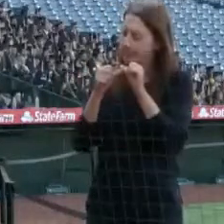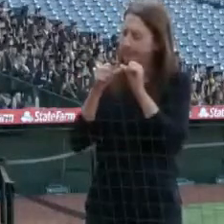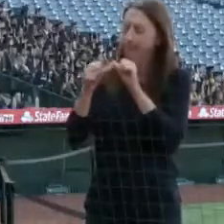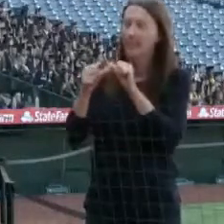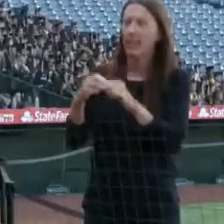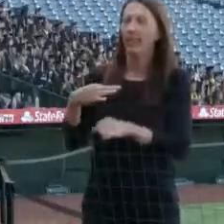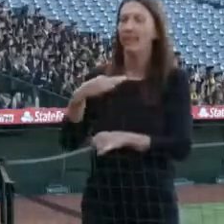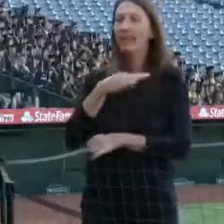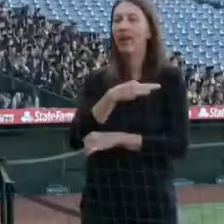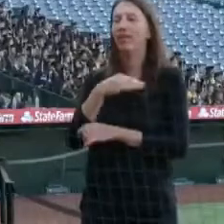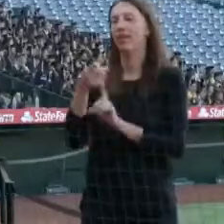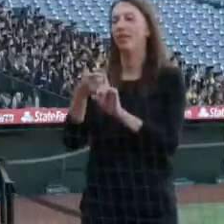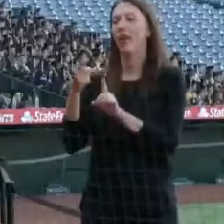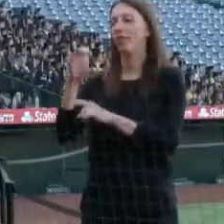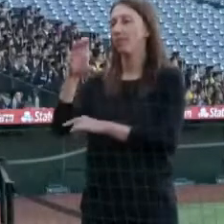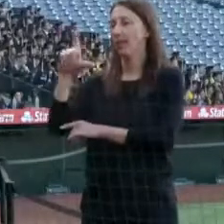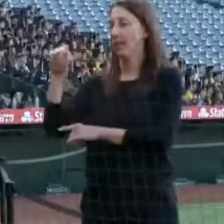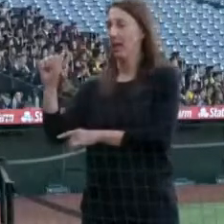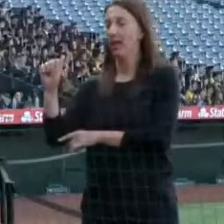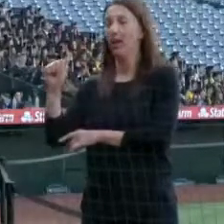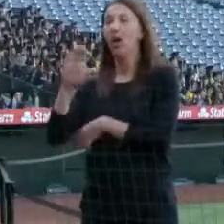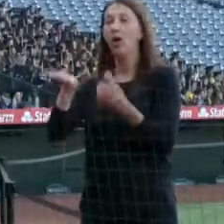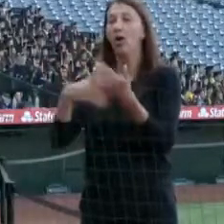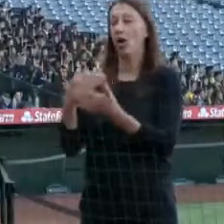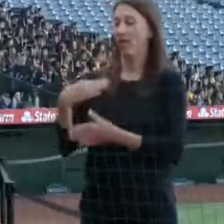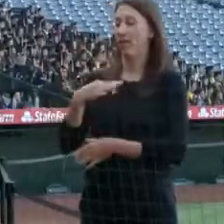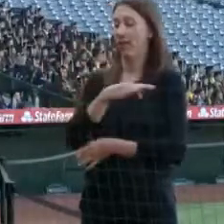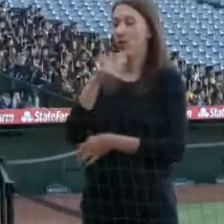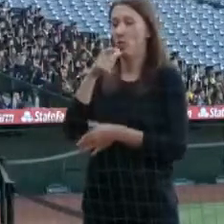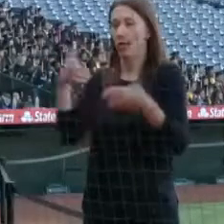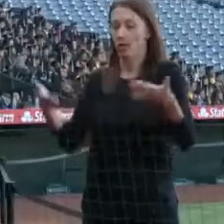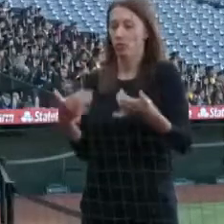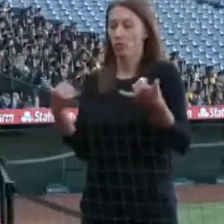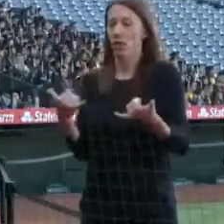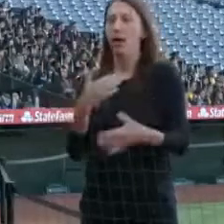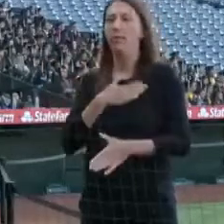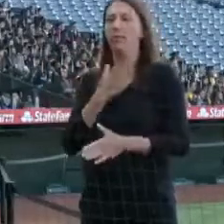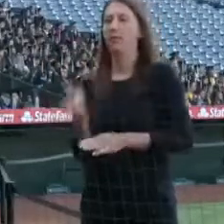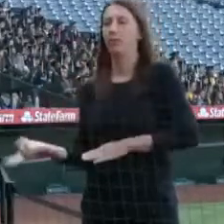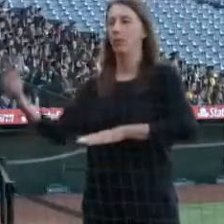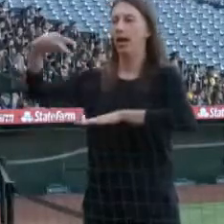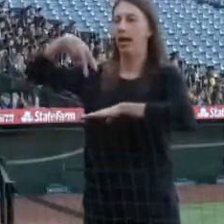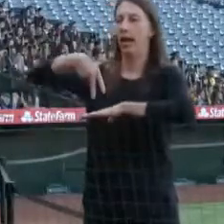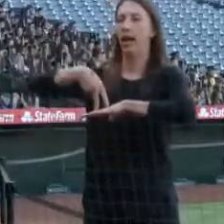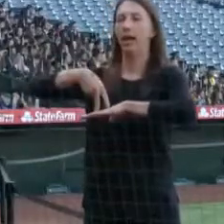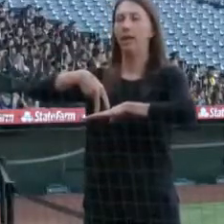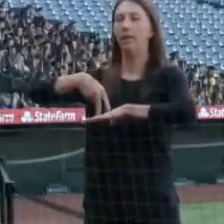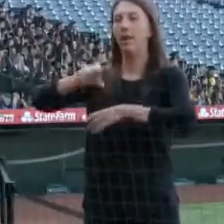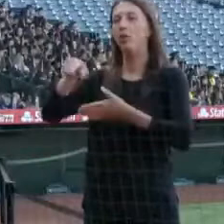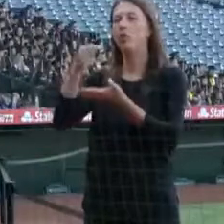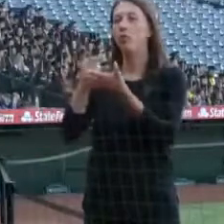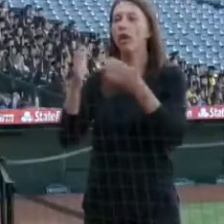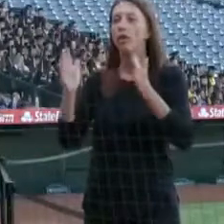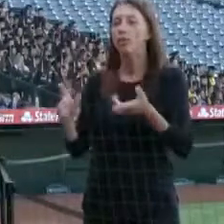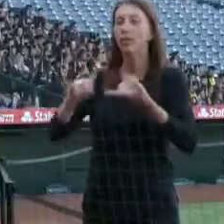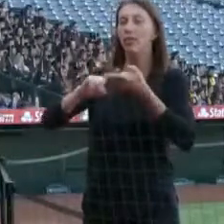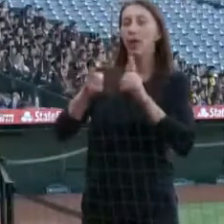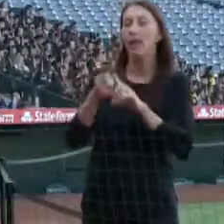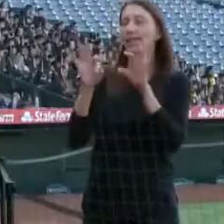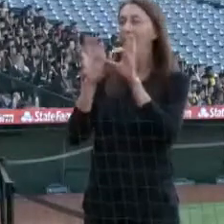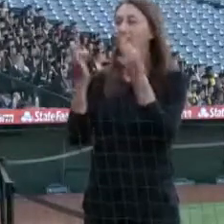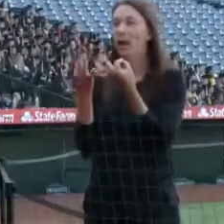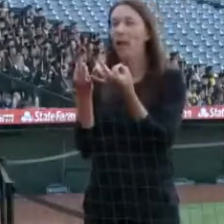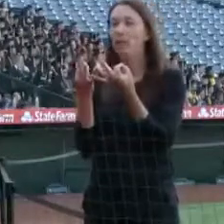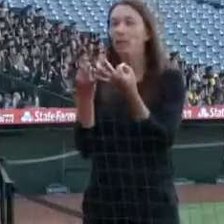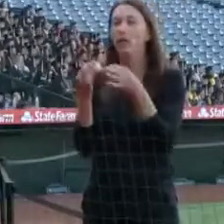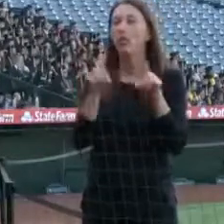of Liberal Arts. I ask all the faculty who are here today to stand, and I invite the graduates, friends, and families